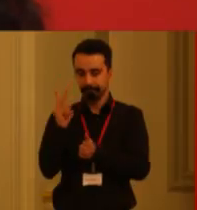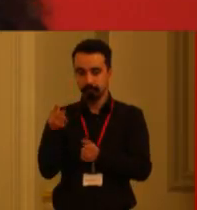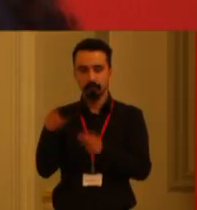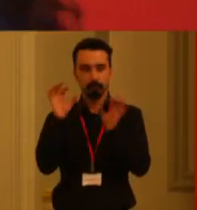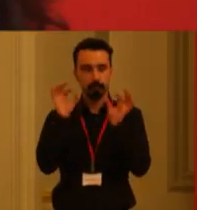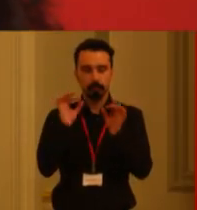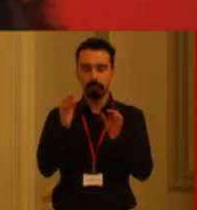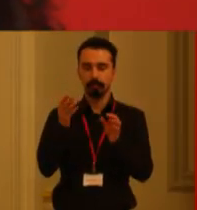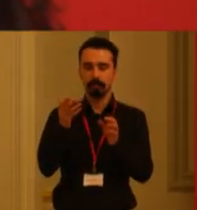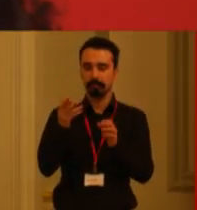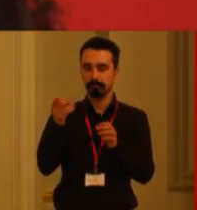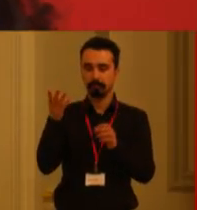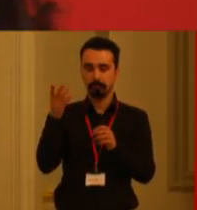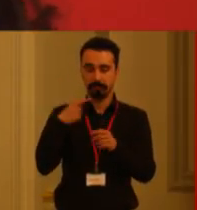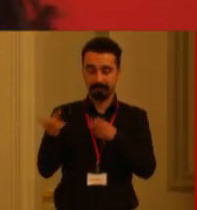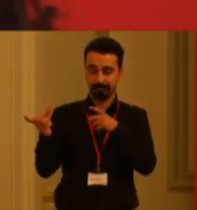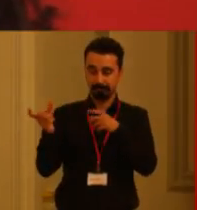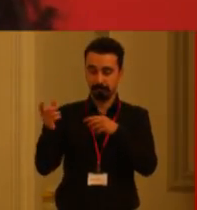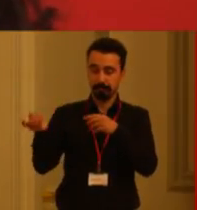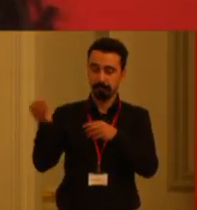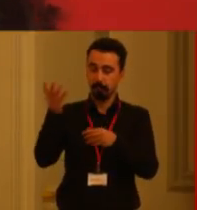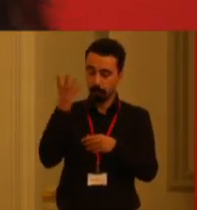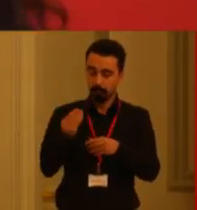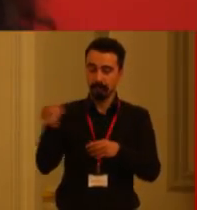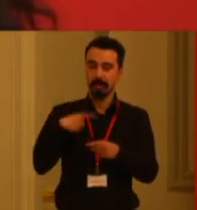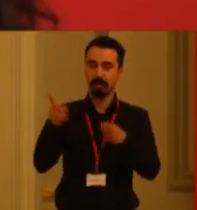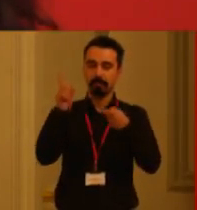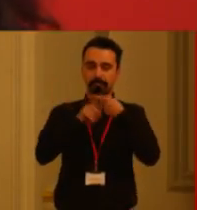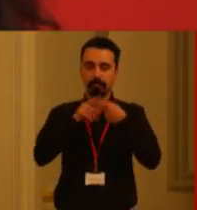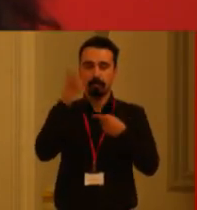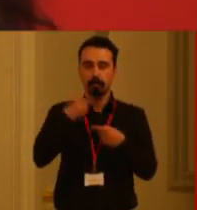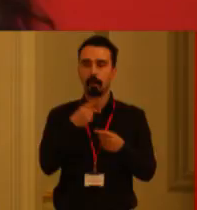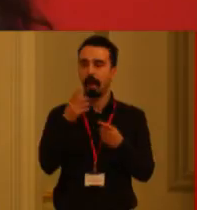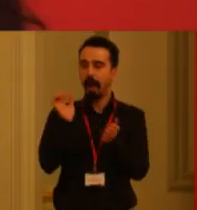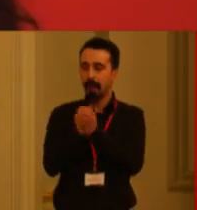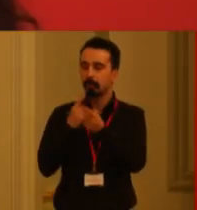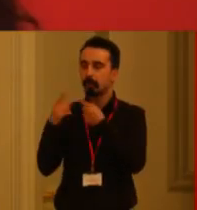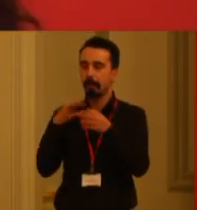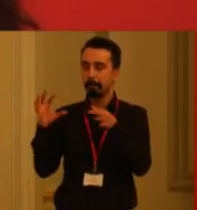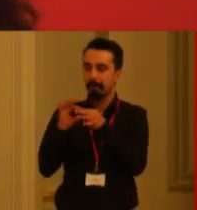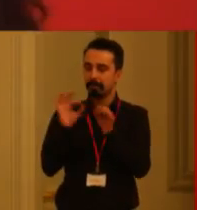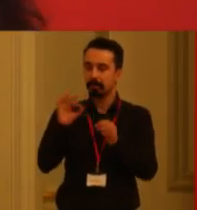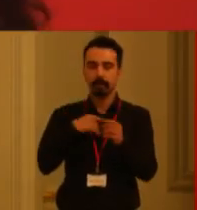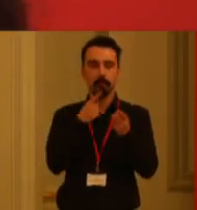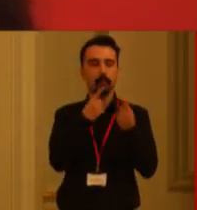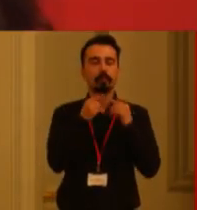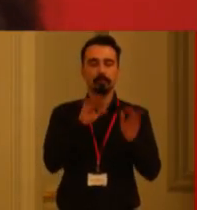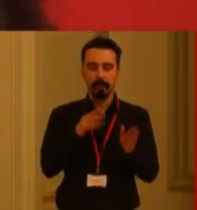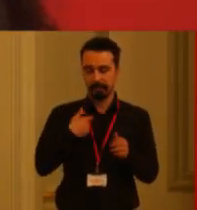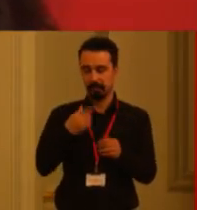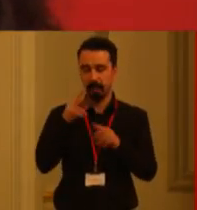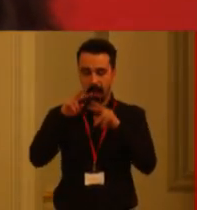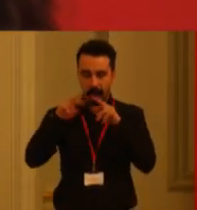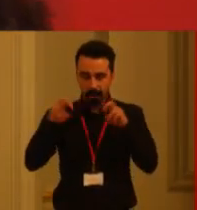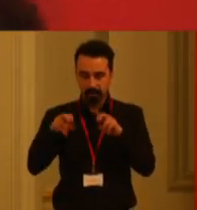stomachache. Just imagine, this is reaching such levels that we cannot discuss